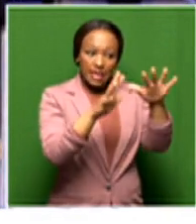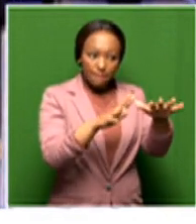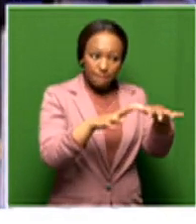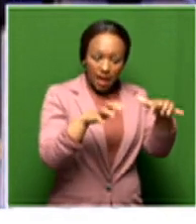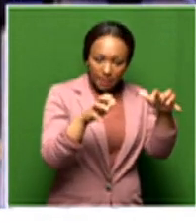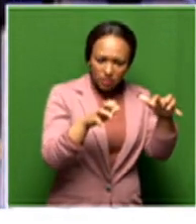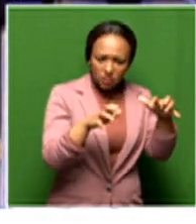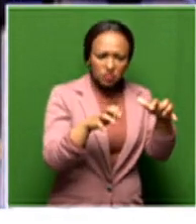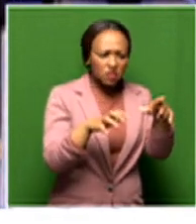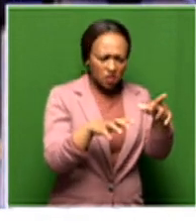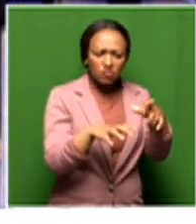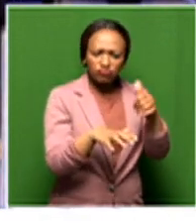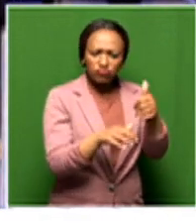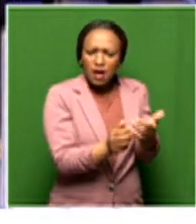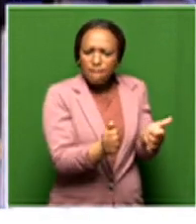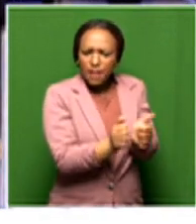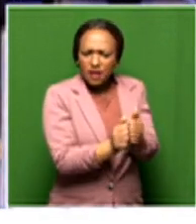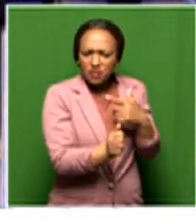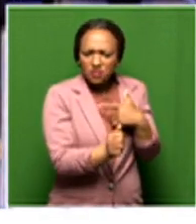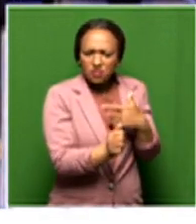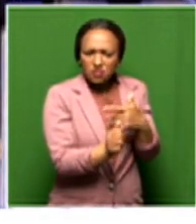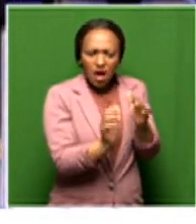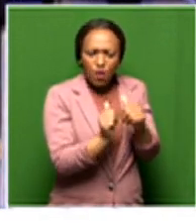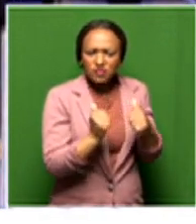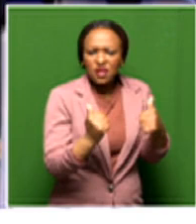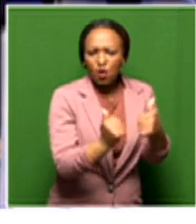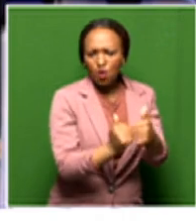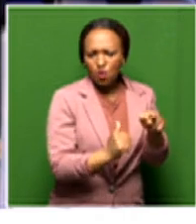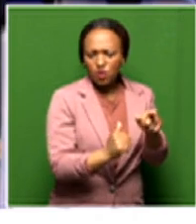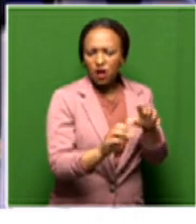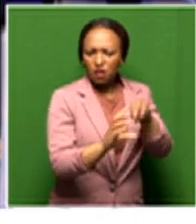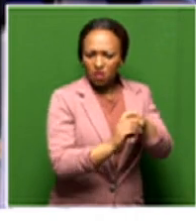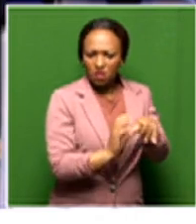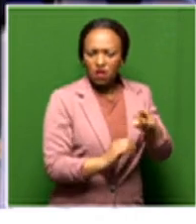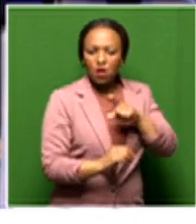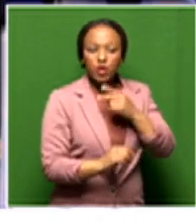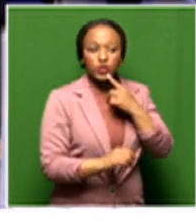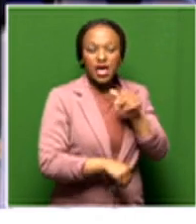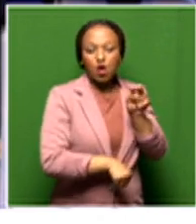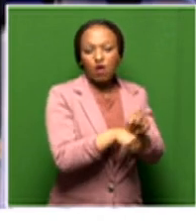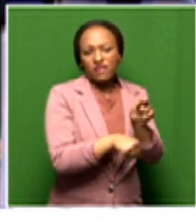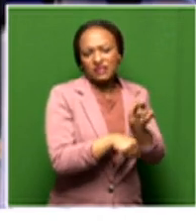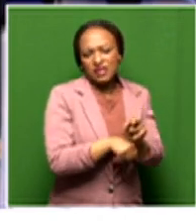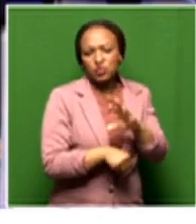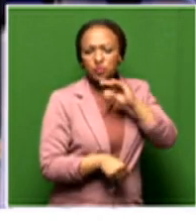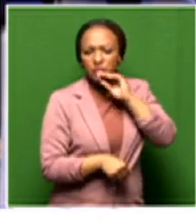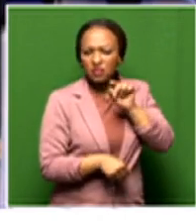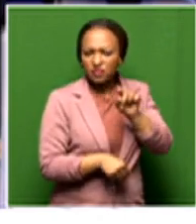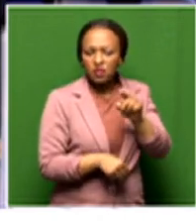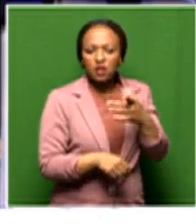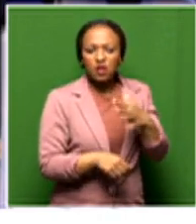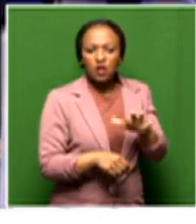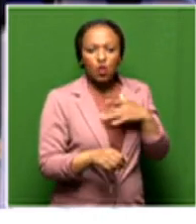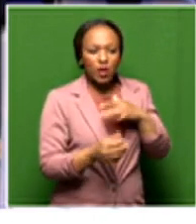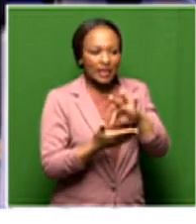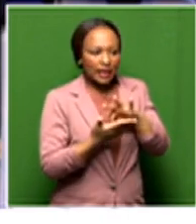do all of our donors. And when you say oversight, I take it in the context of, having